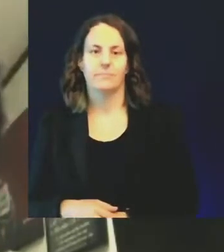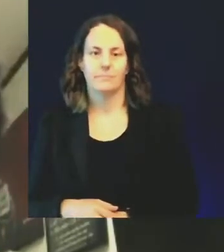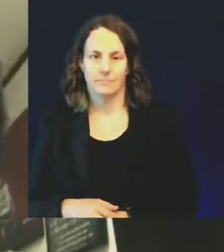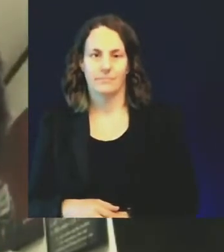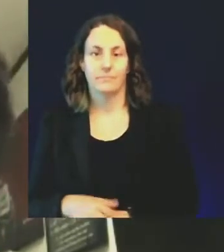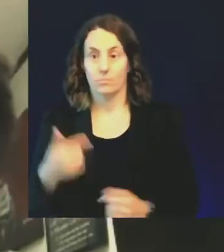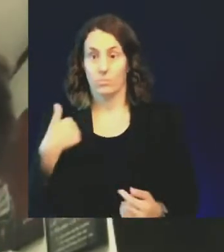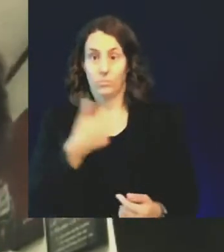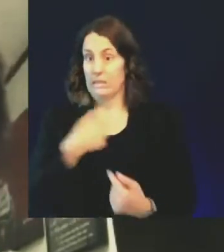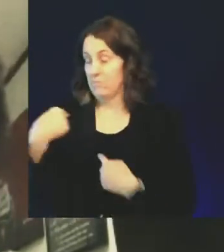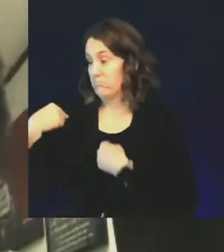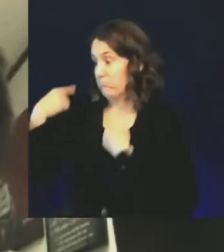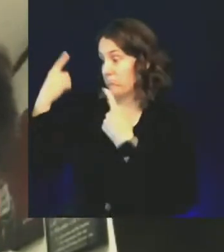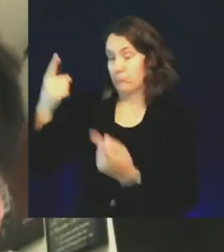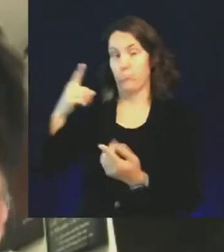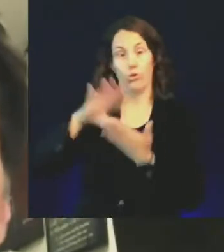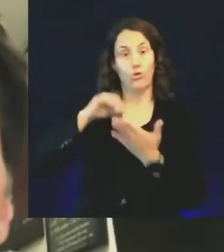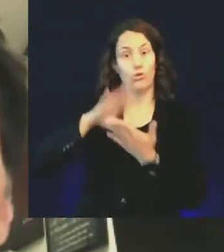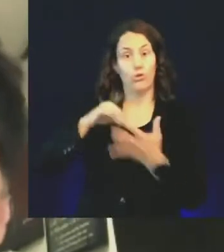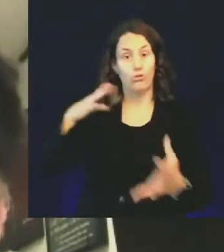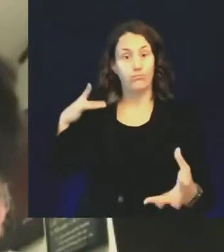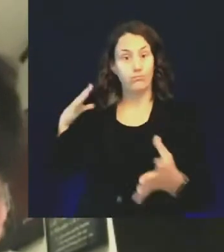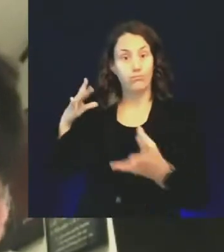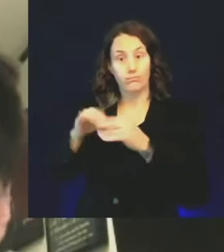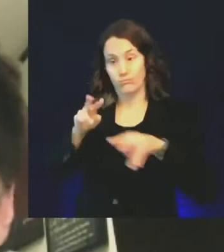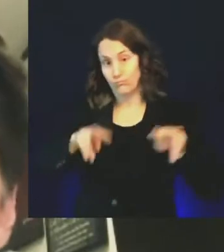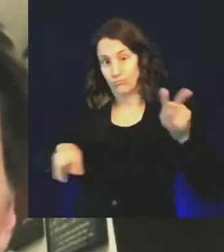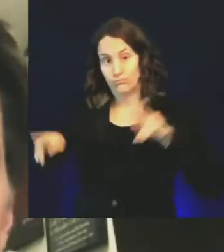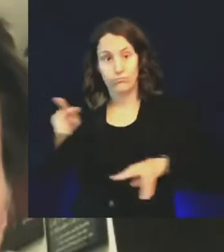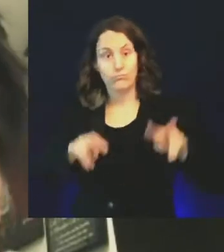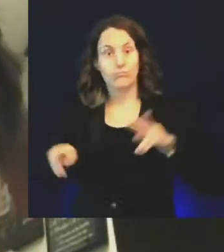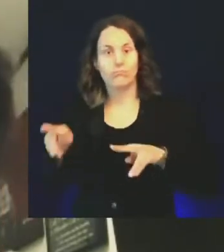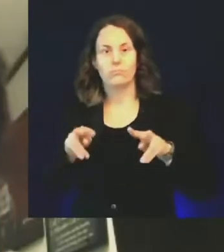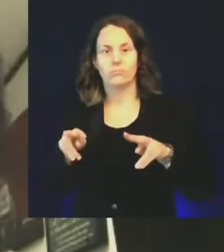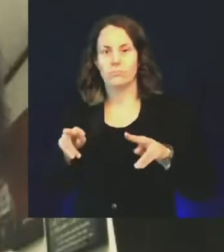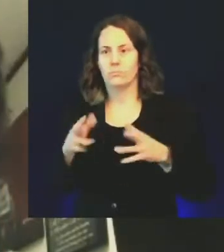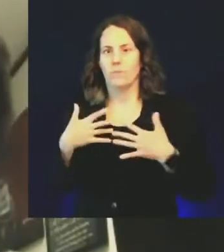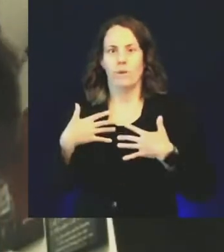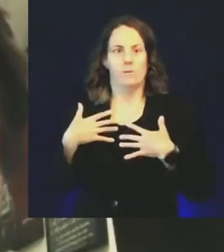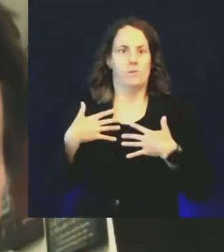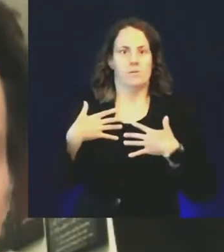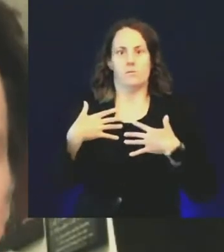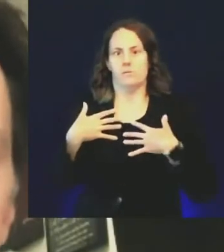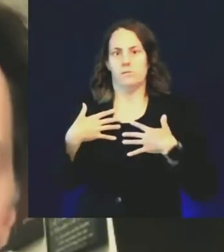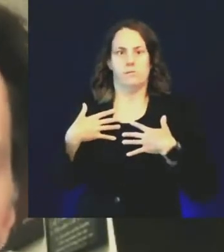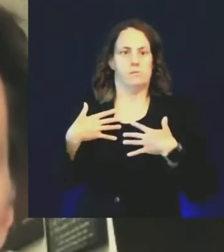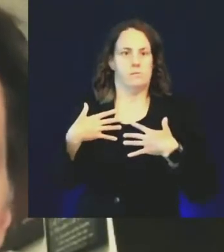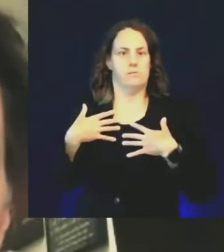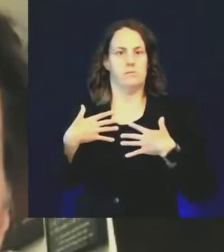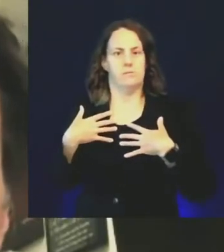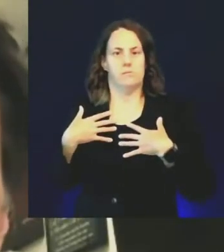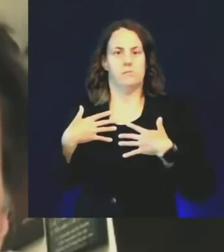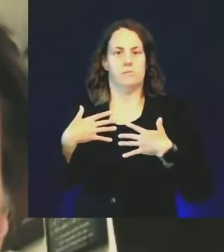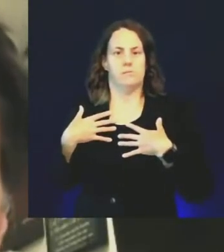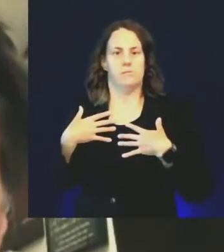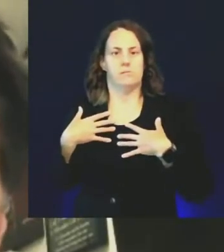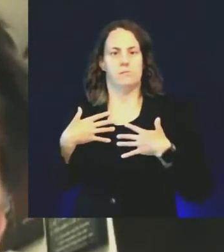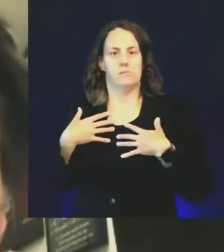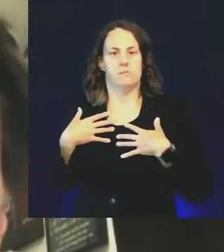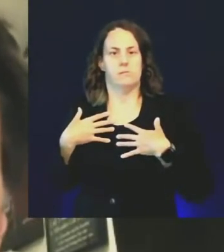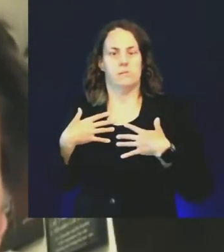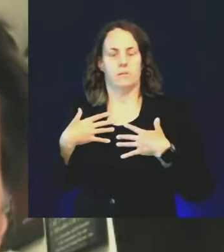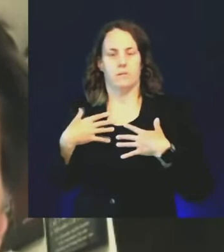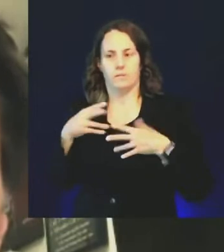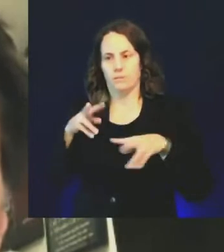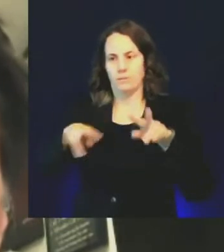news, because I think there was a lot of fear that, similar to other respiratory and other types of viruses, that schools